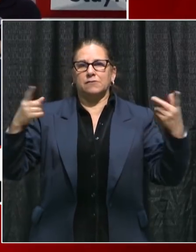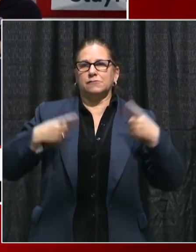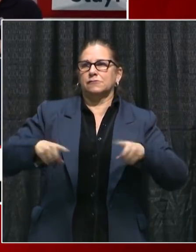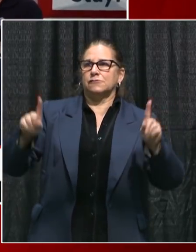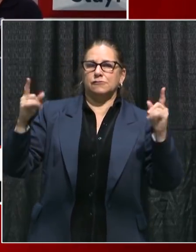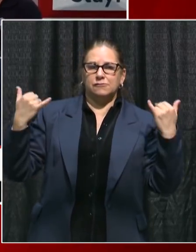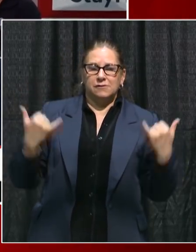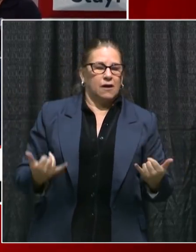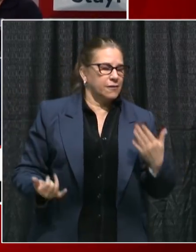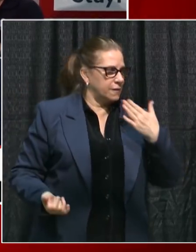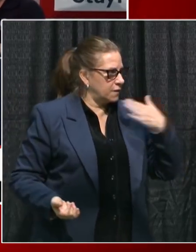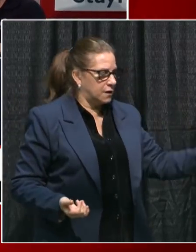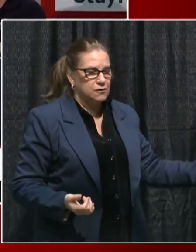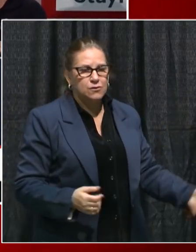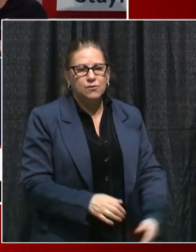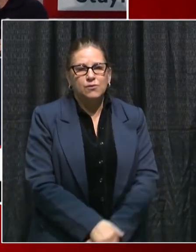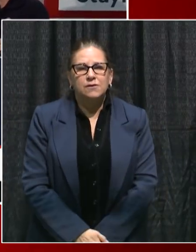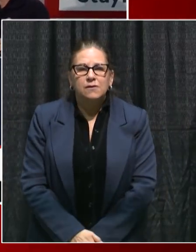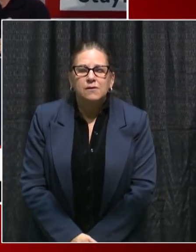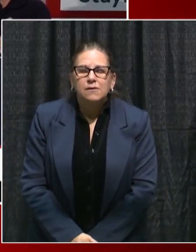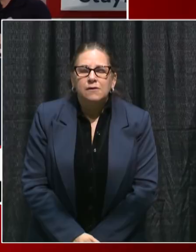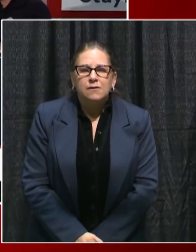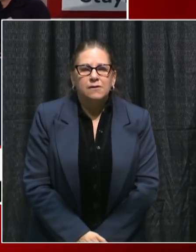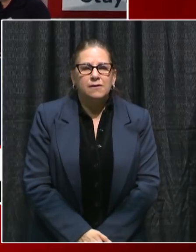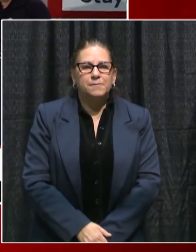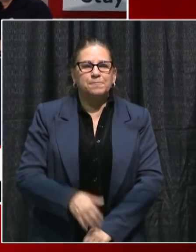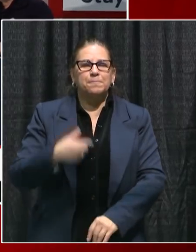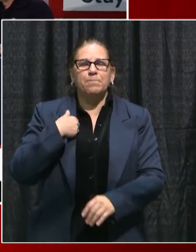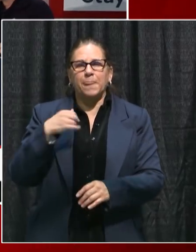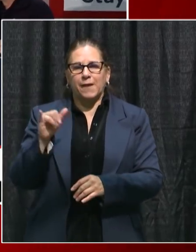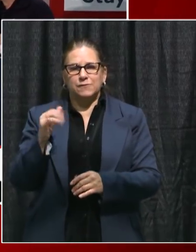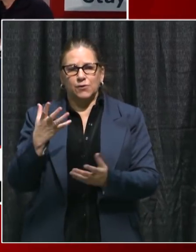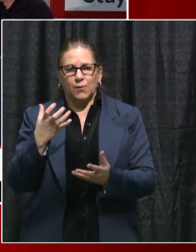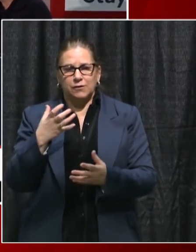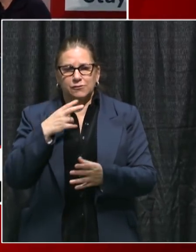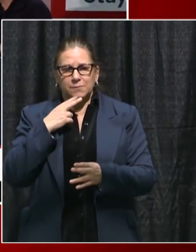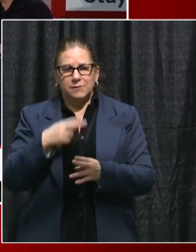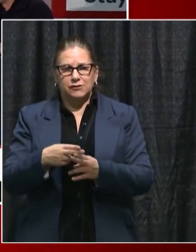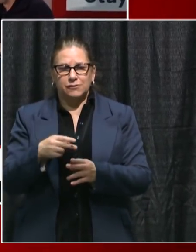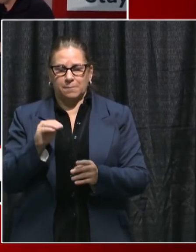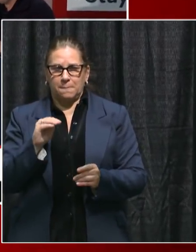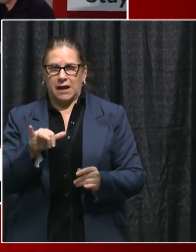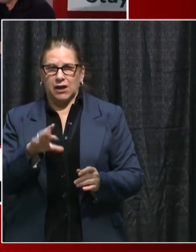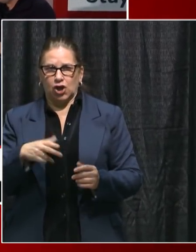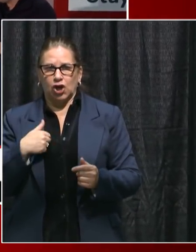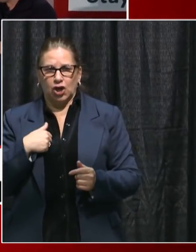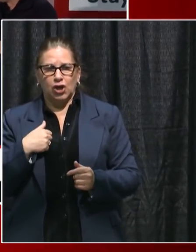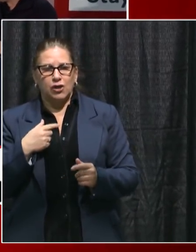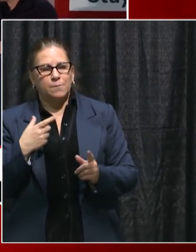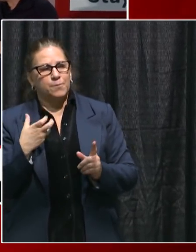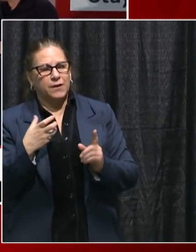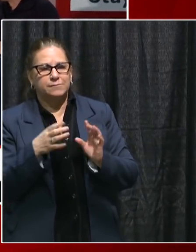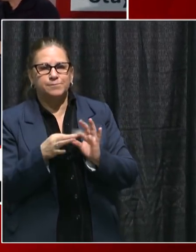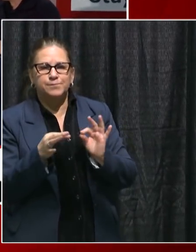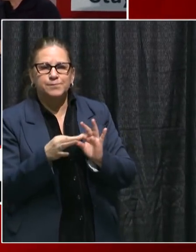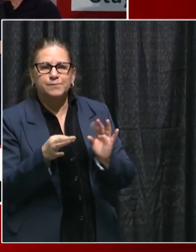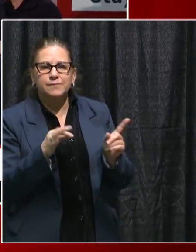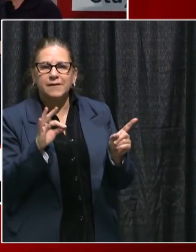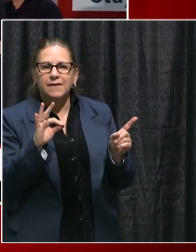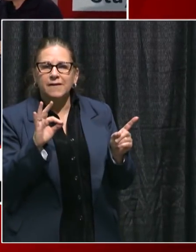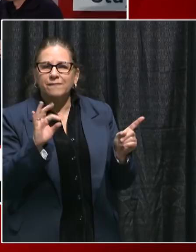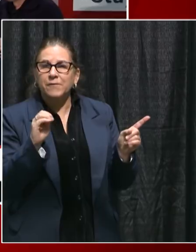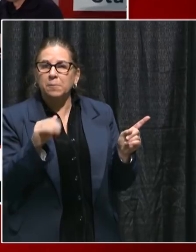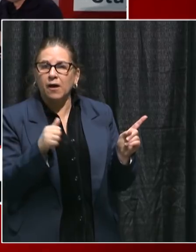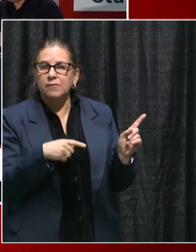should mention that our lead FEMA person is Mary Ann Tierney, who's been very responsive